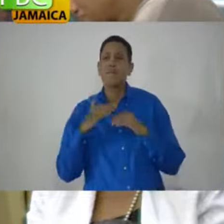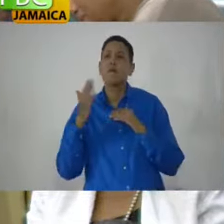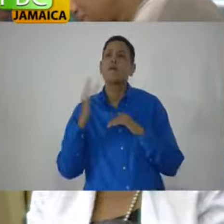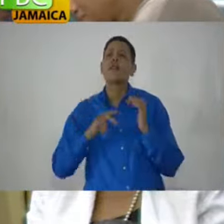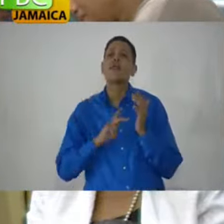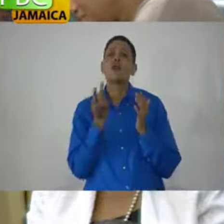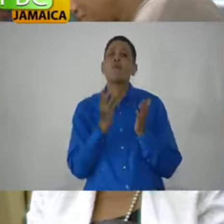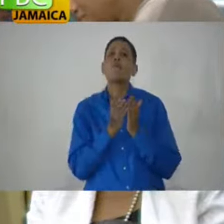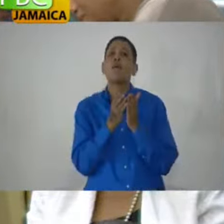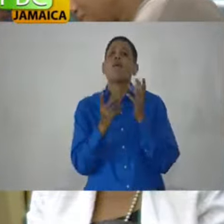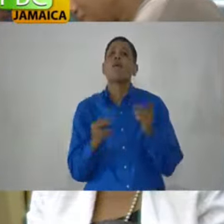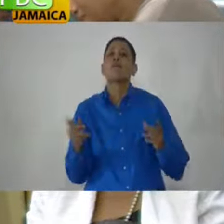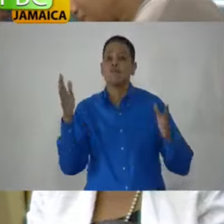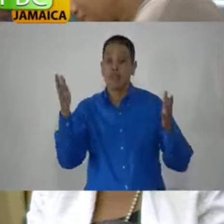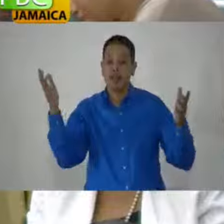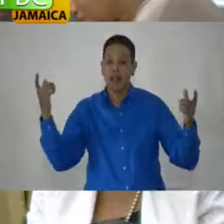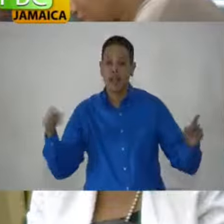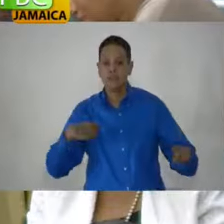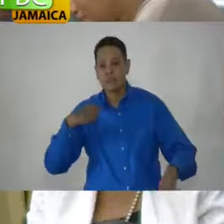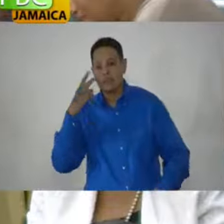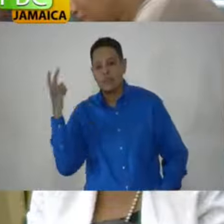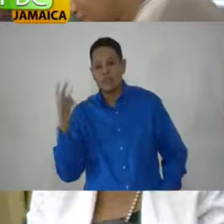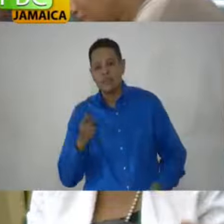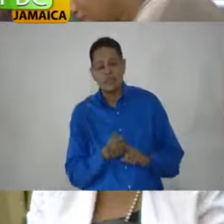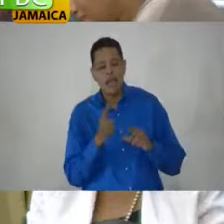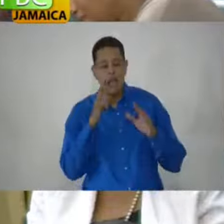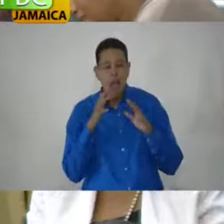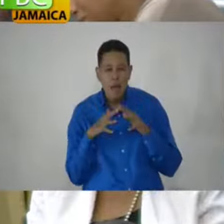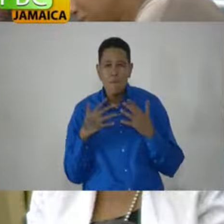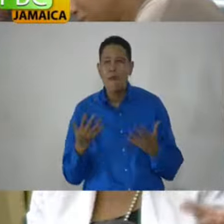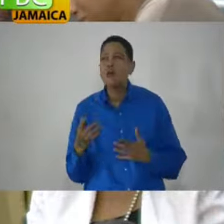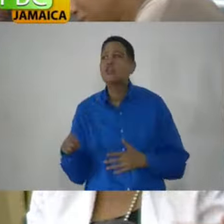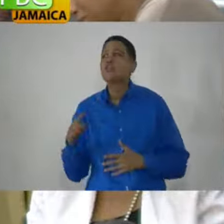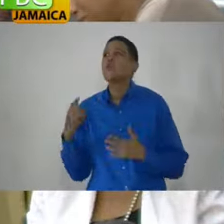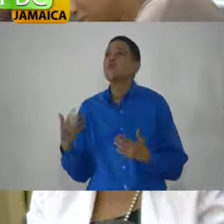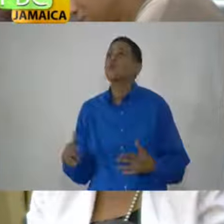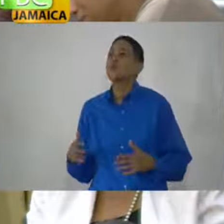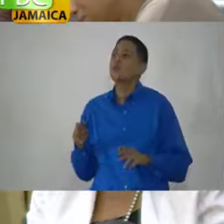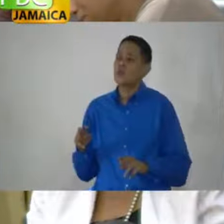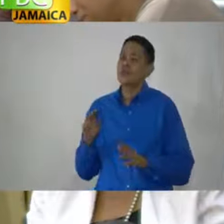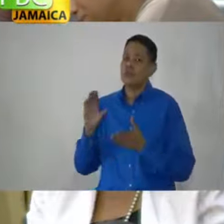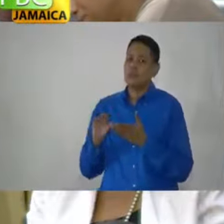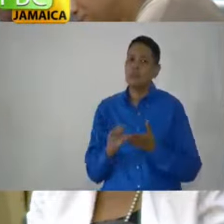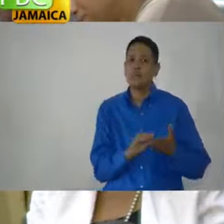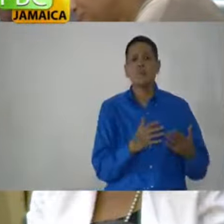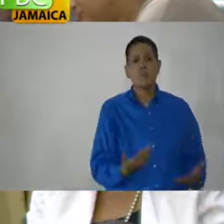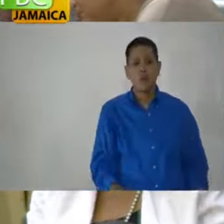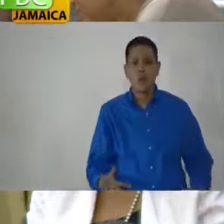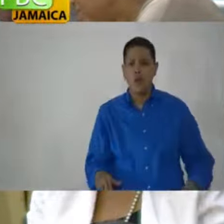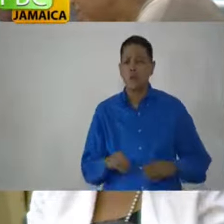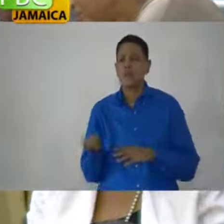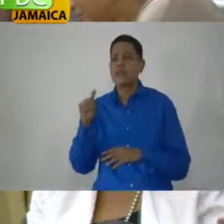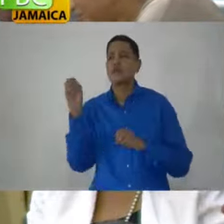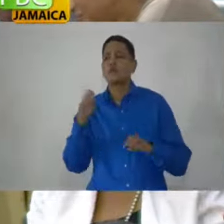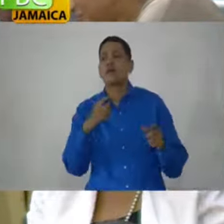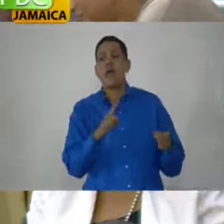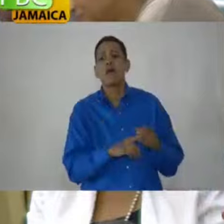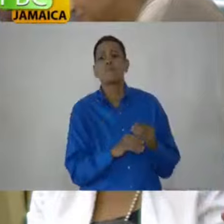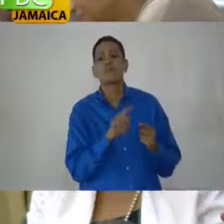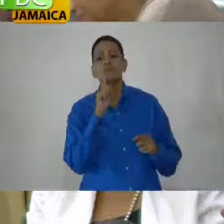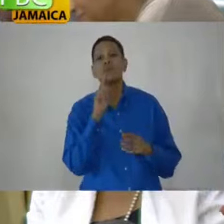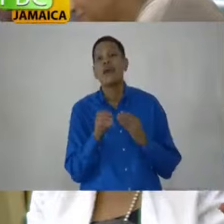the fleet that is out there. So we're seeing a much significant decrease in those incursions, and it